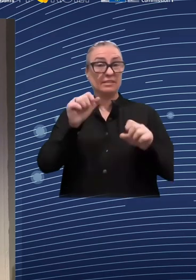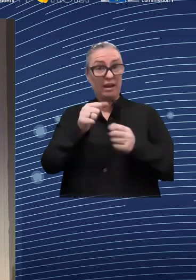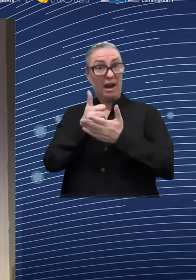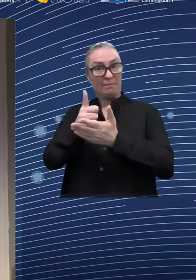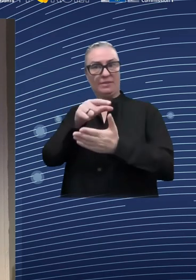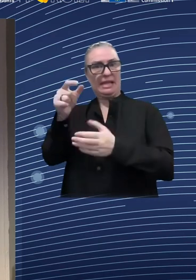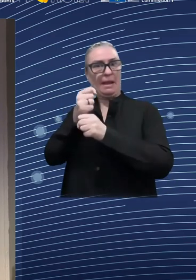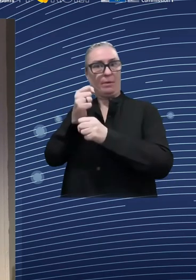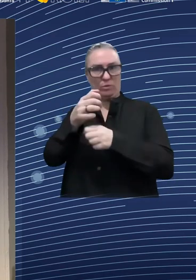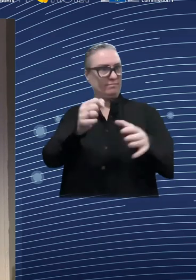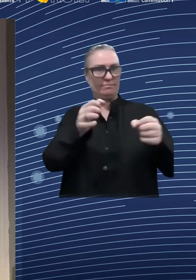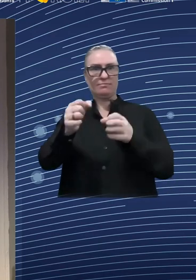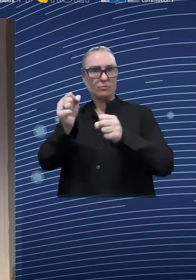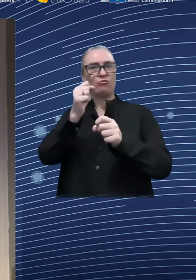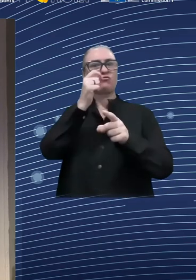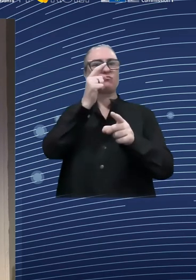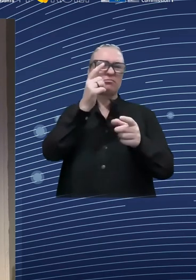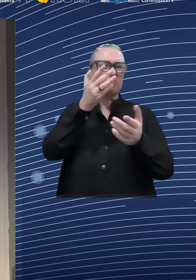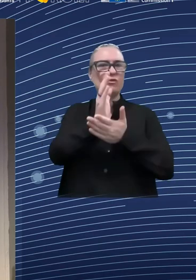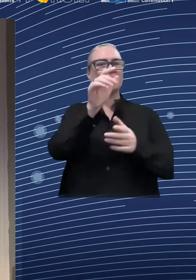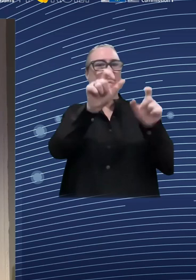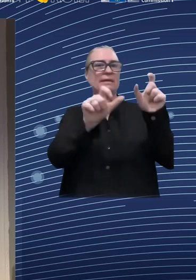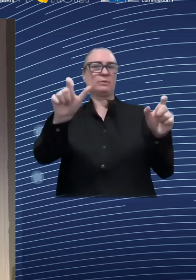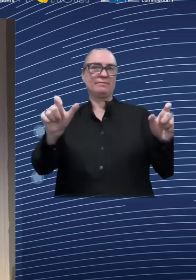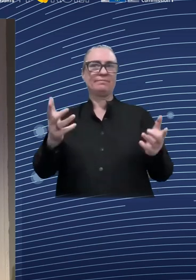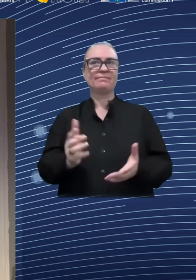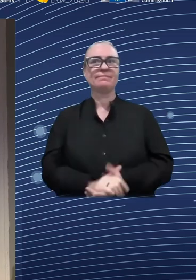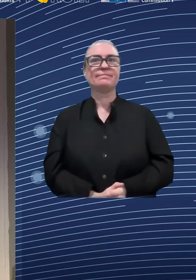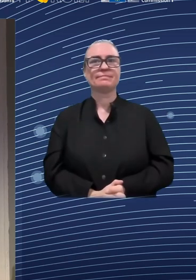make sure there is a bottom-up approach and a top-down, and where do they meet?